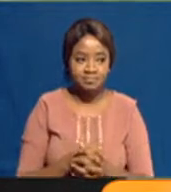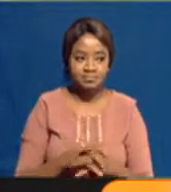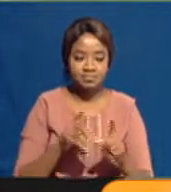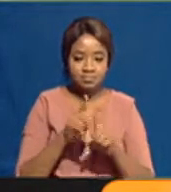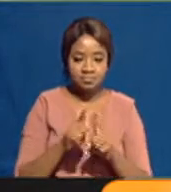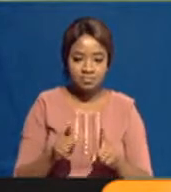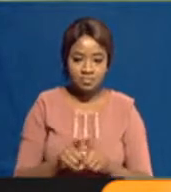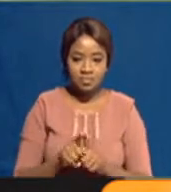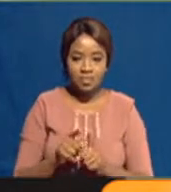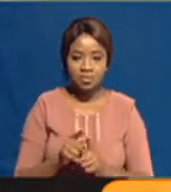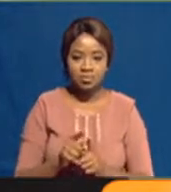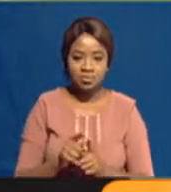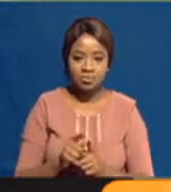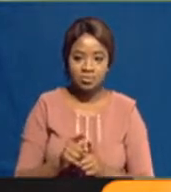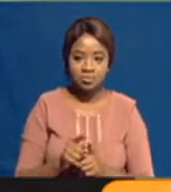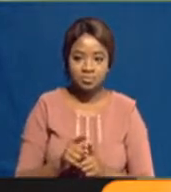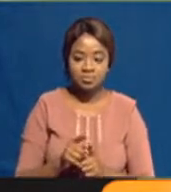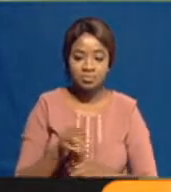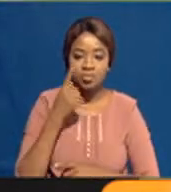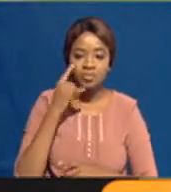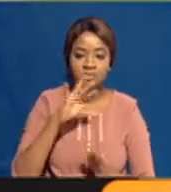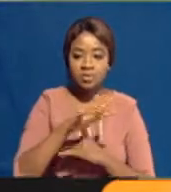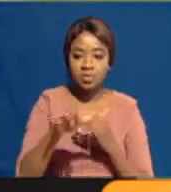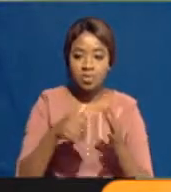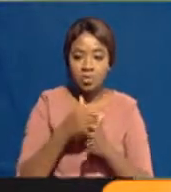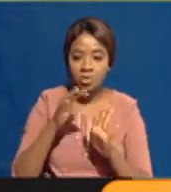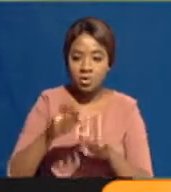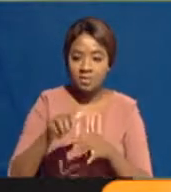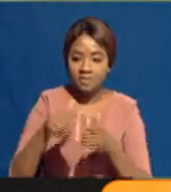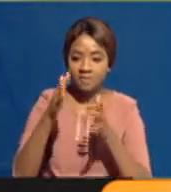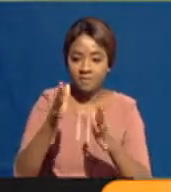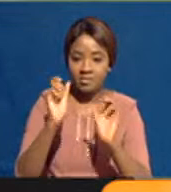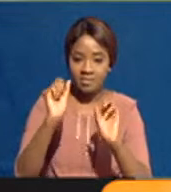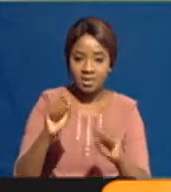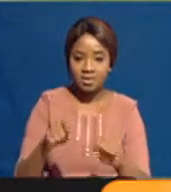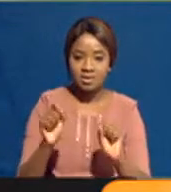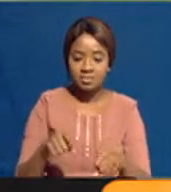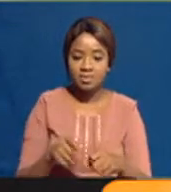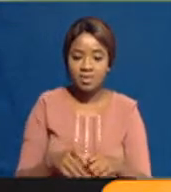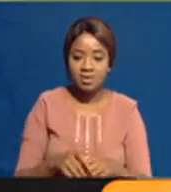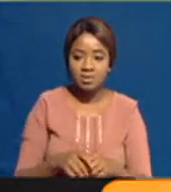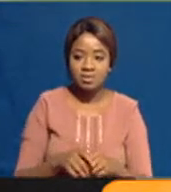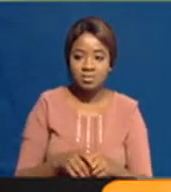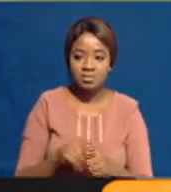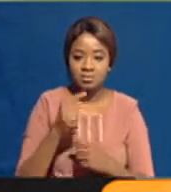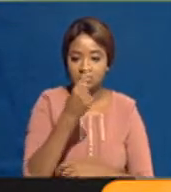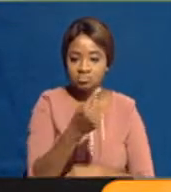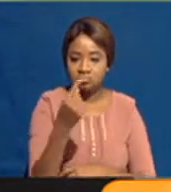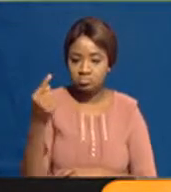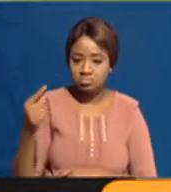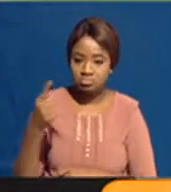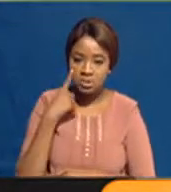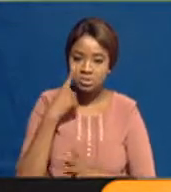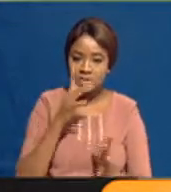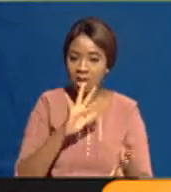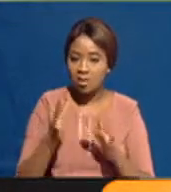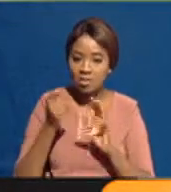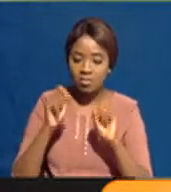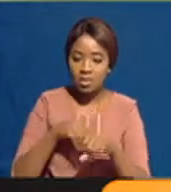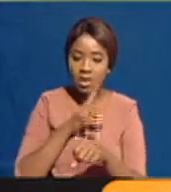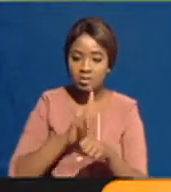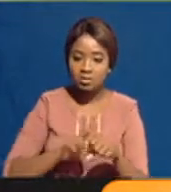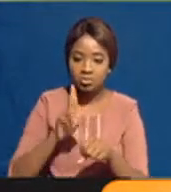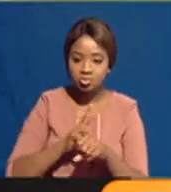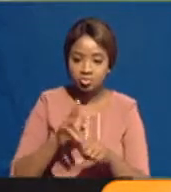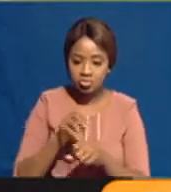irrigations, all farmers can read, must read what we can do about irrigation, what can I